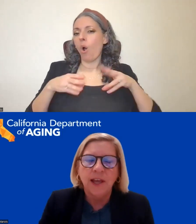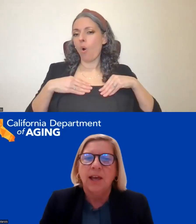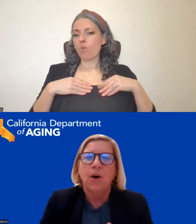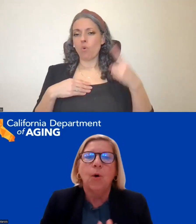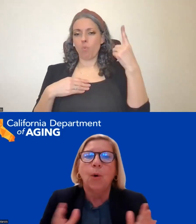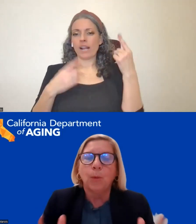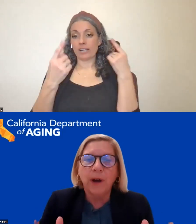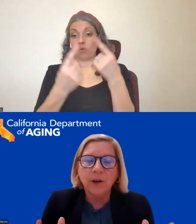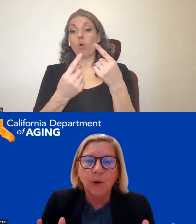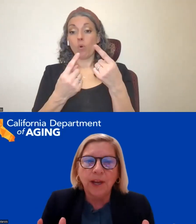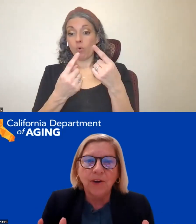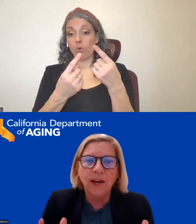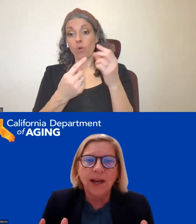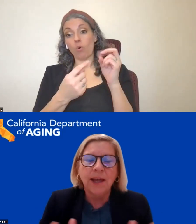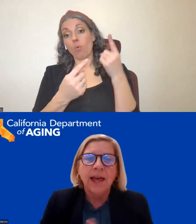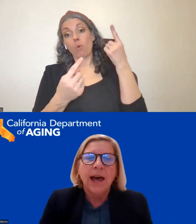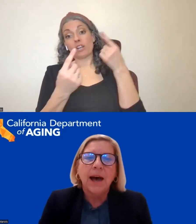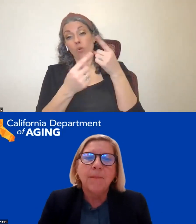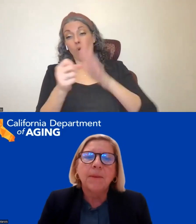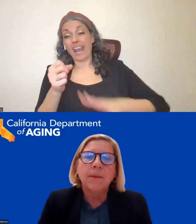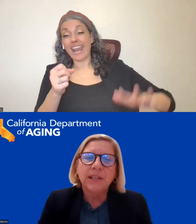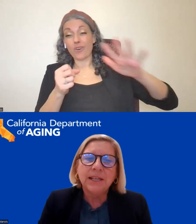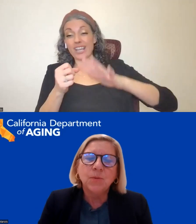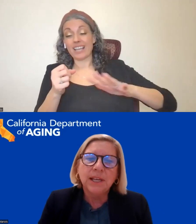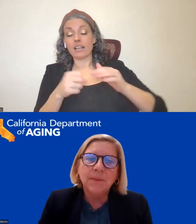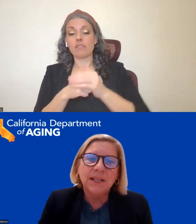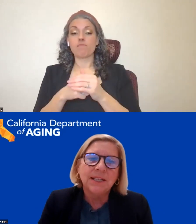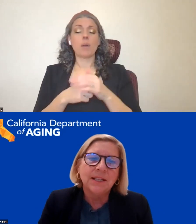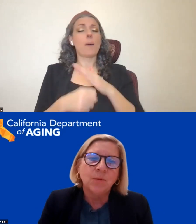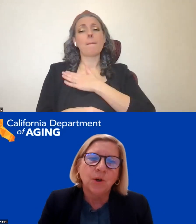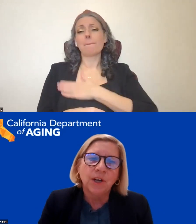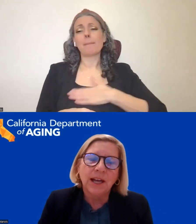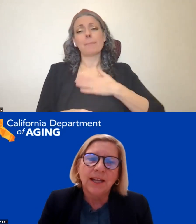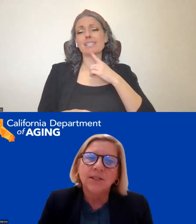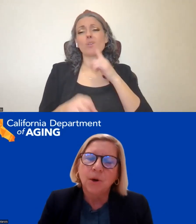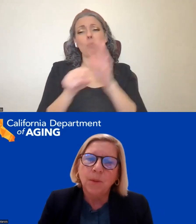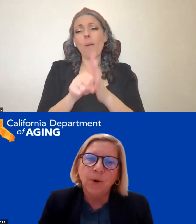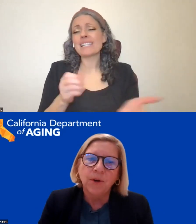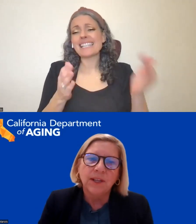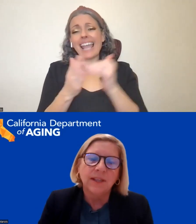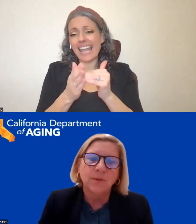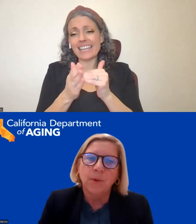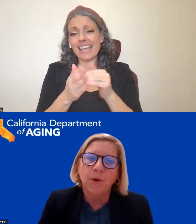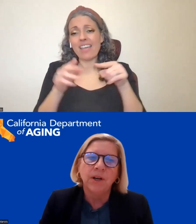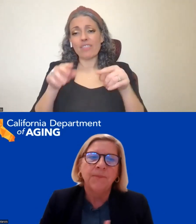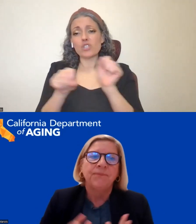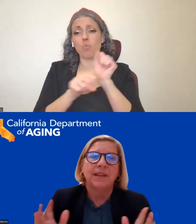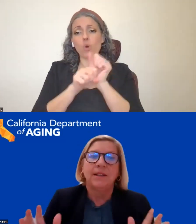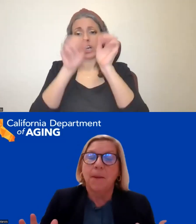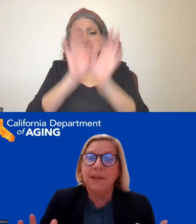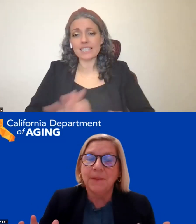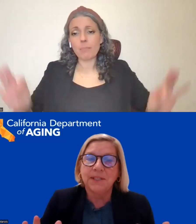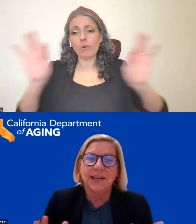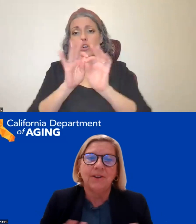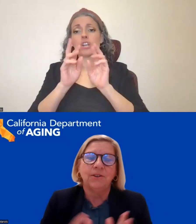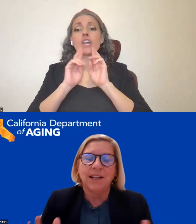initiative or one goal area, but please recommit to this work. It's so important that this report